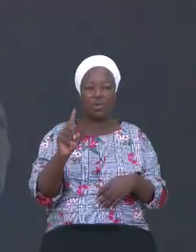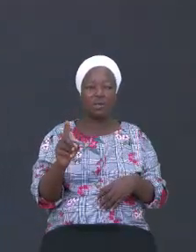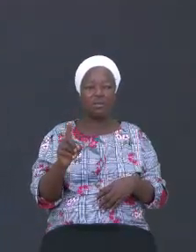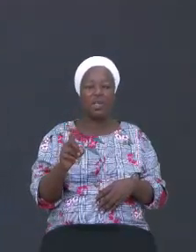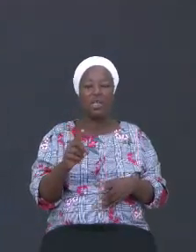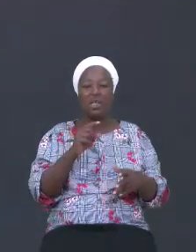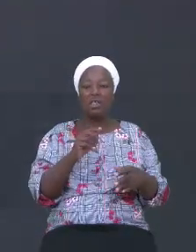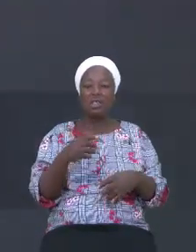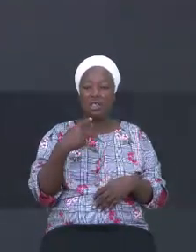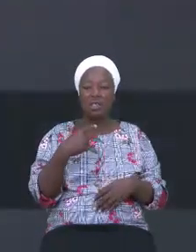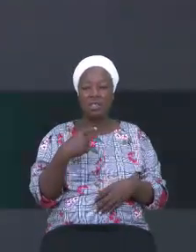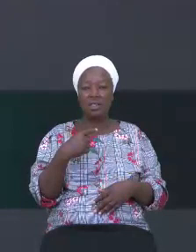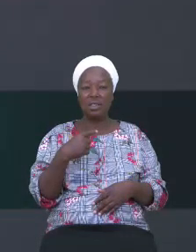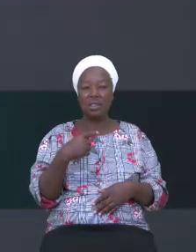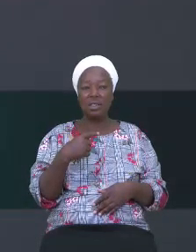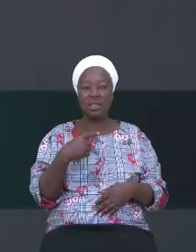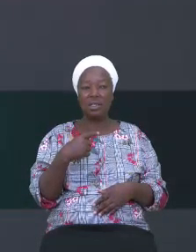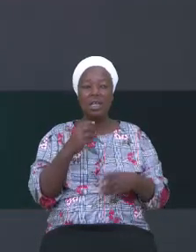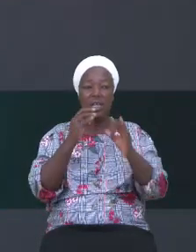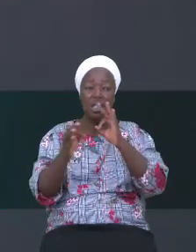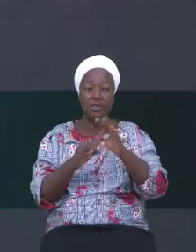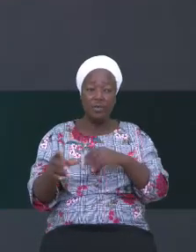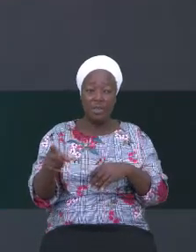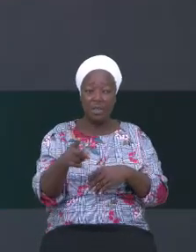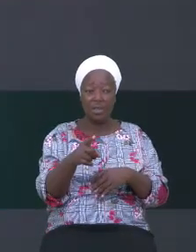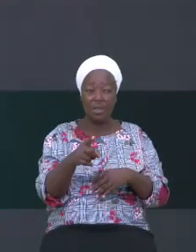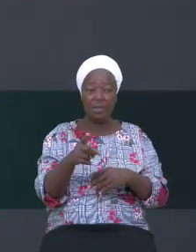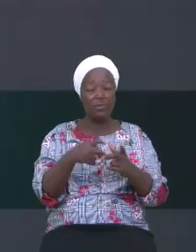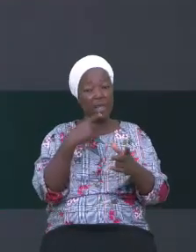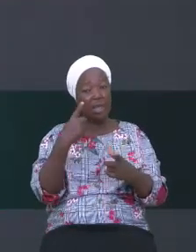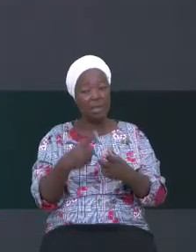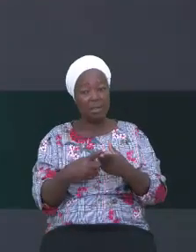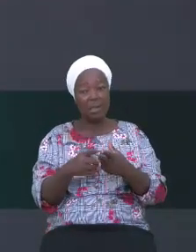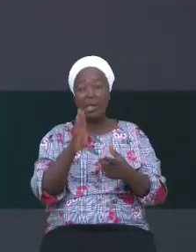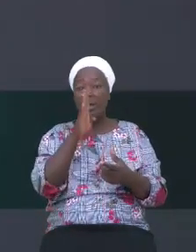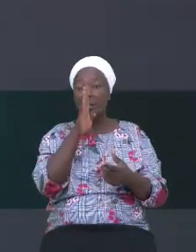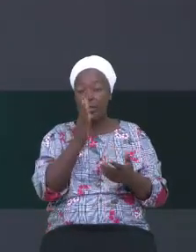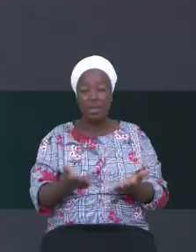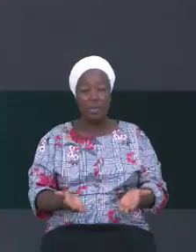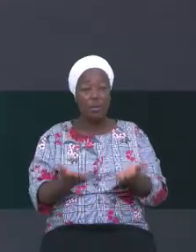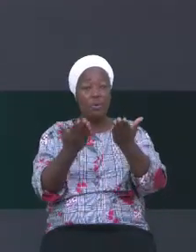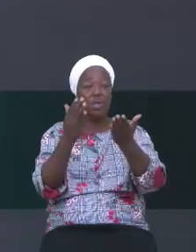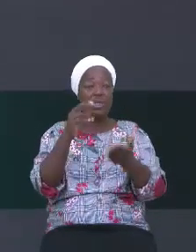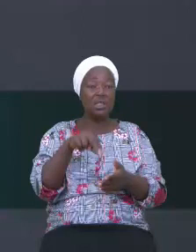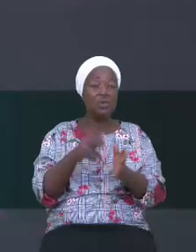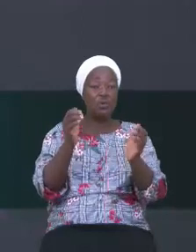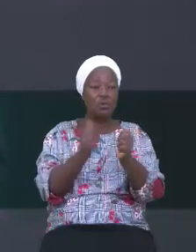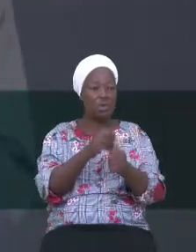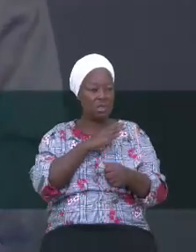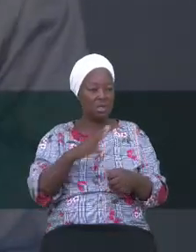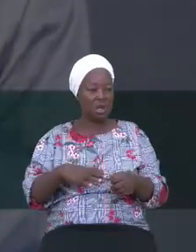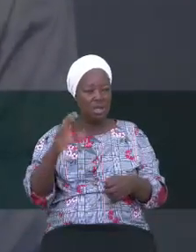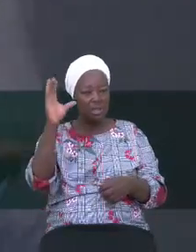1. It says, if ye then be risen with Christ, seek